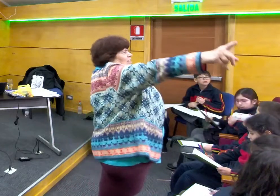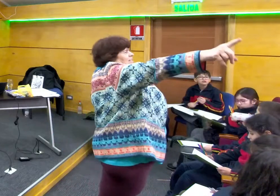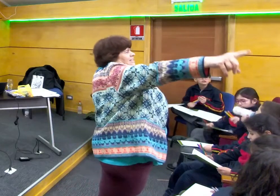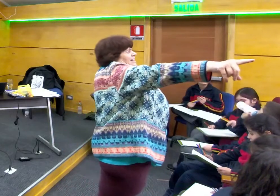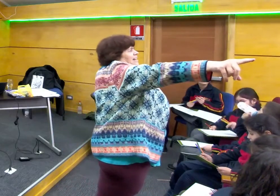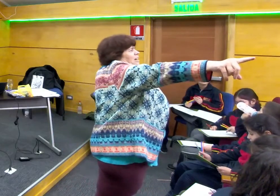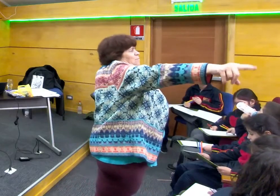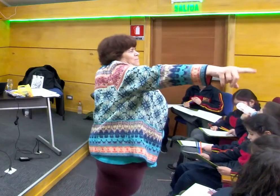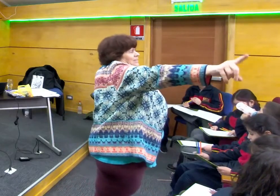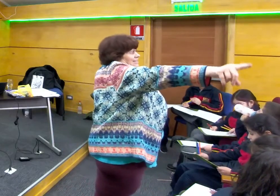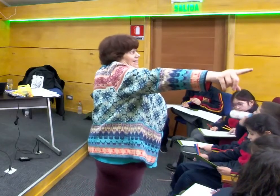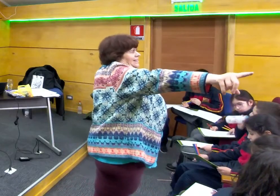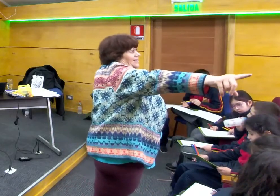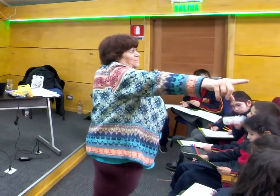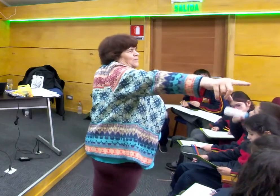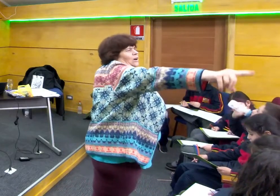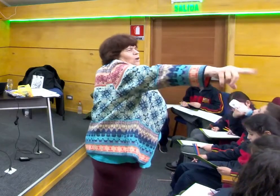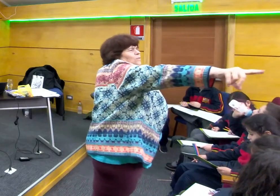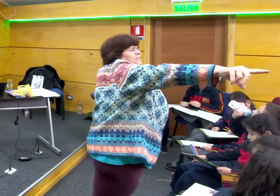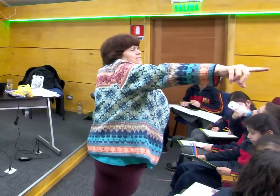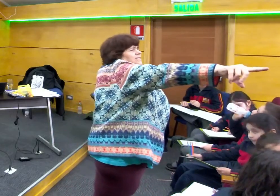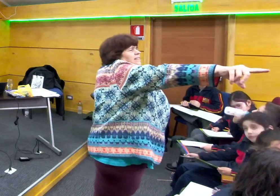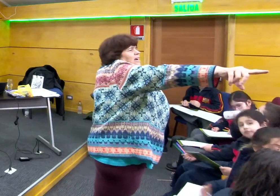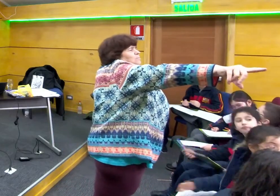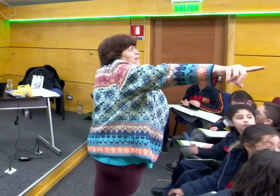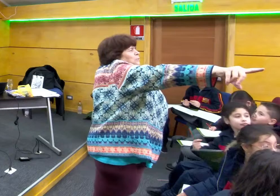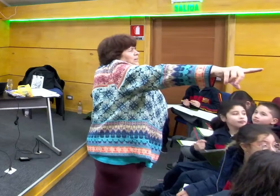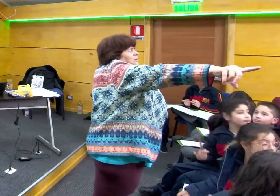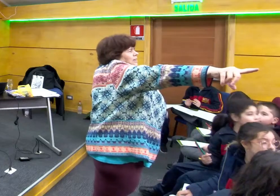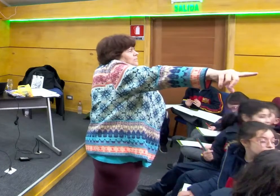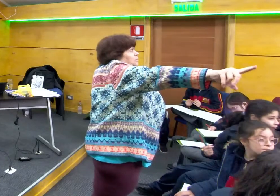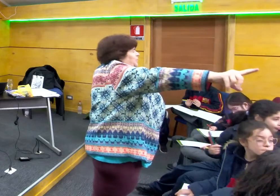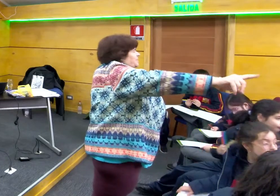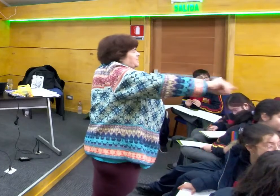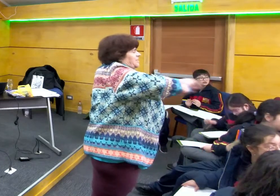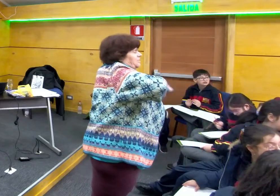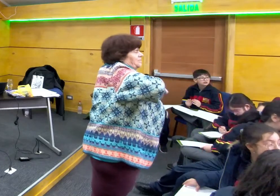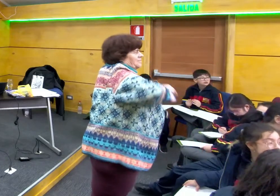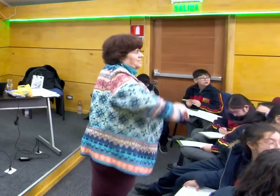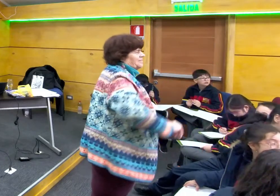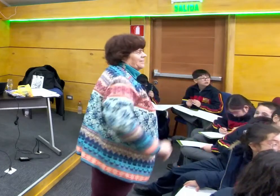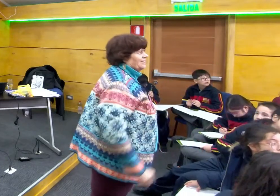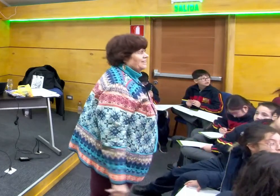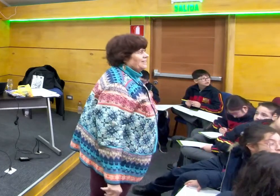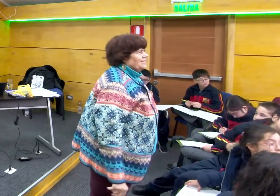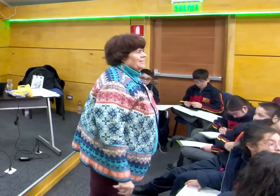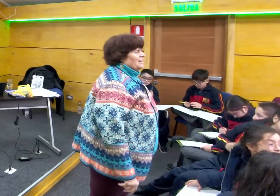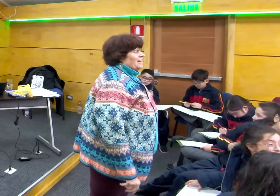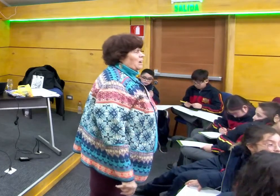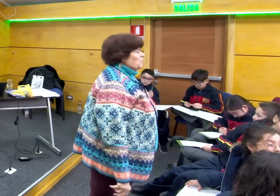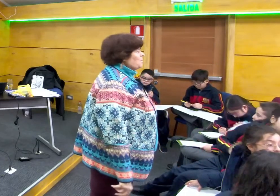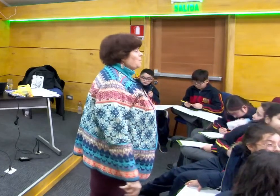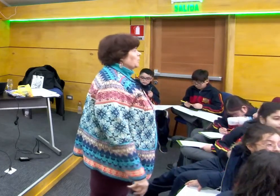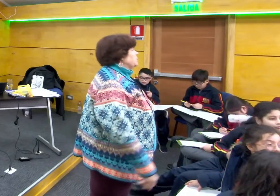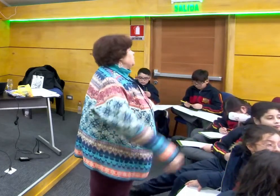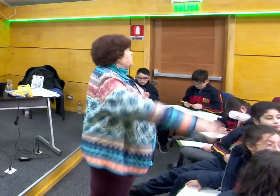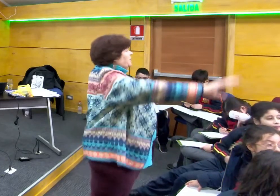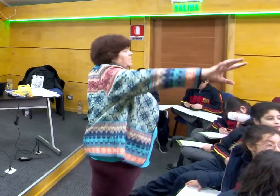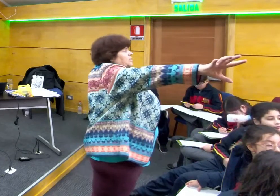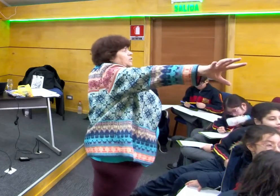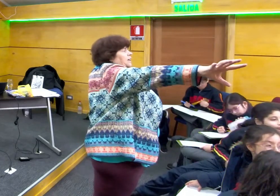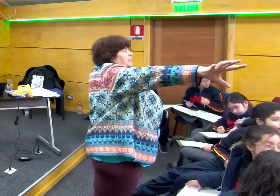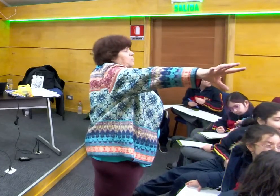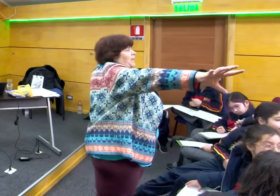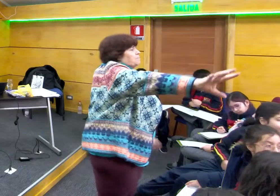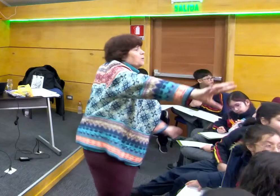Okay. Stand up. Over to the side by the window there so we can see you. Now remember, she